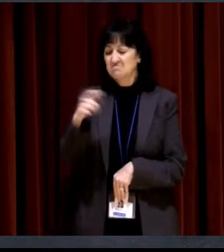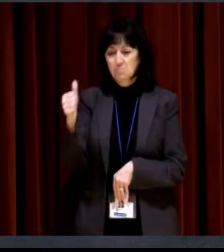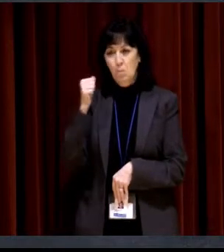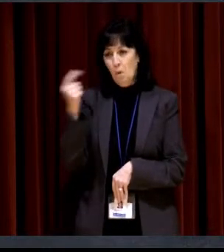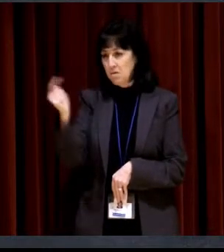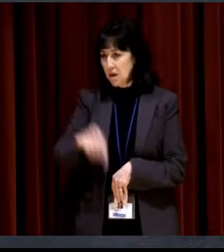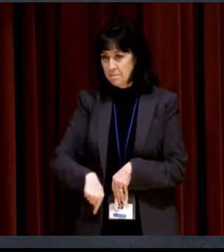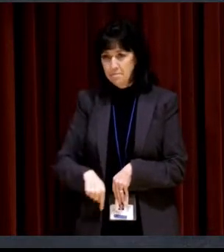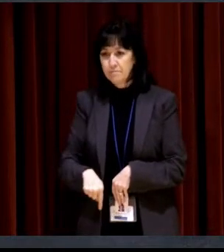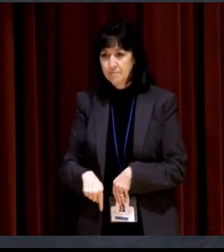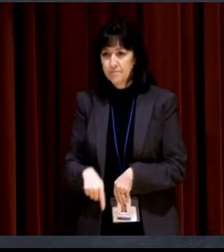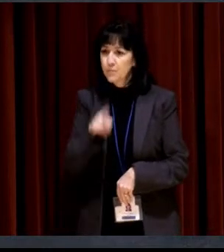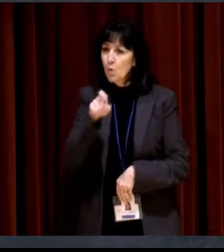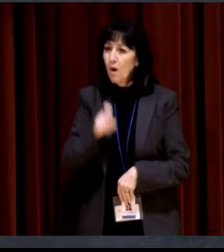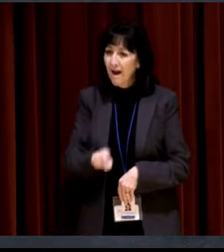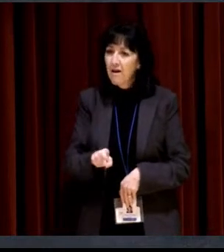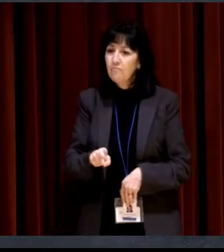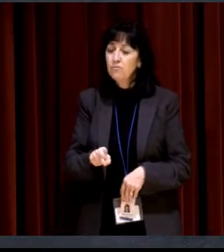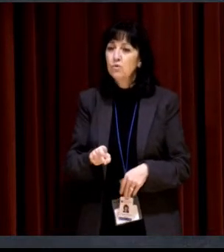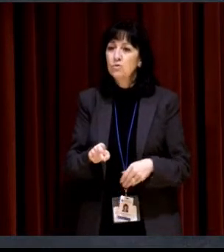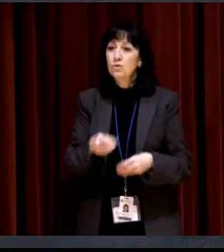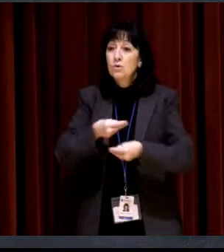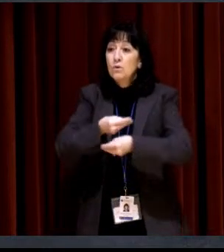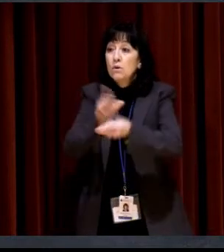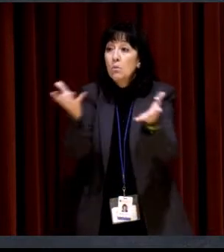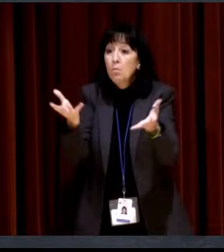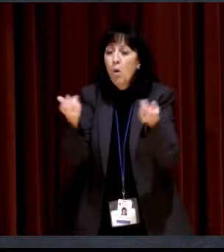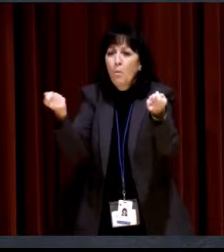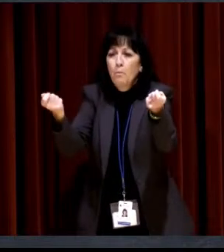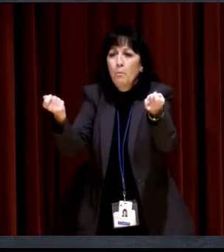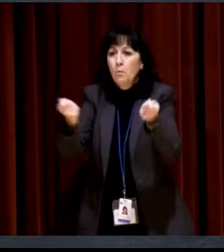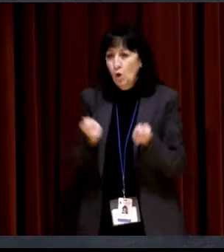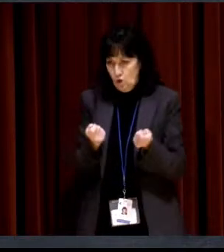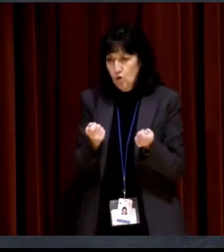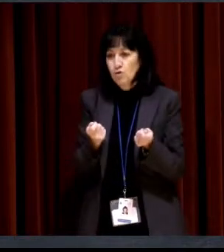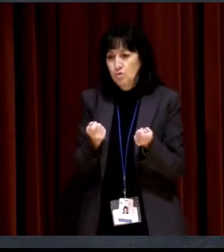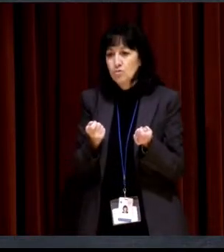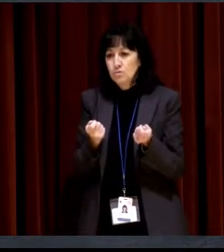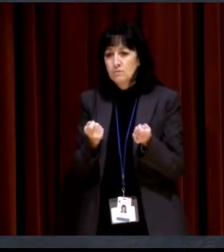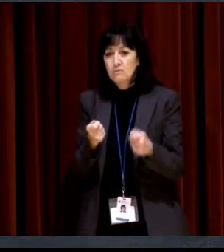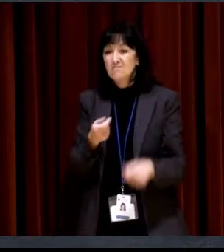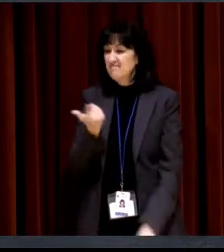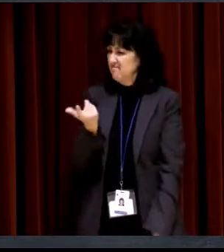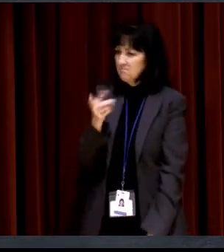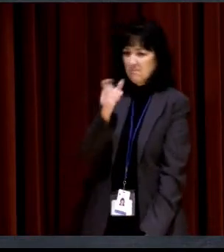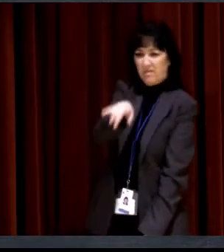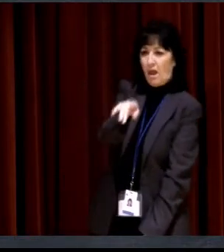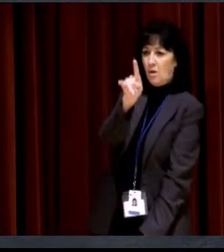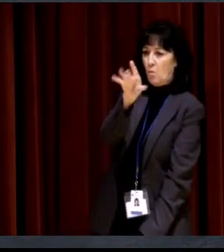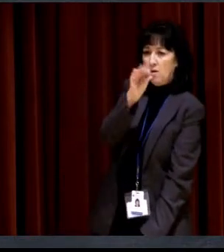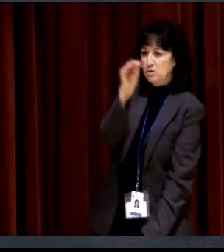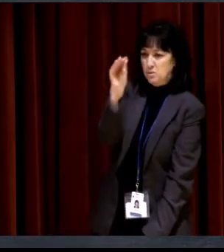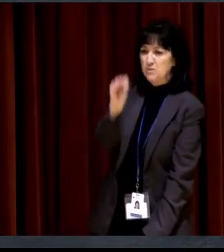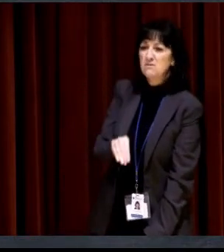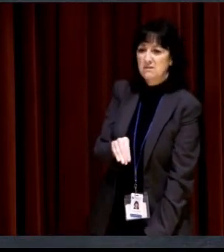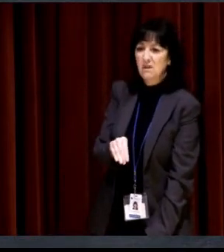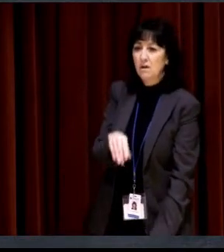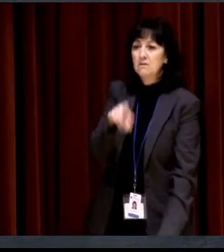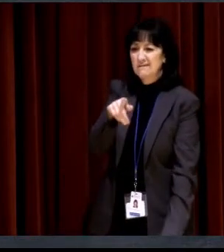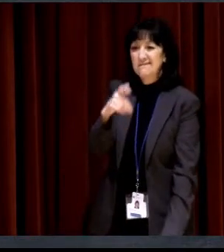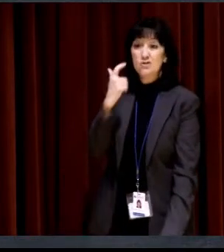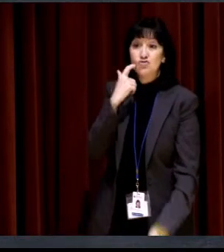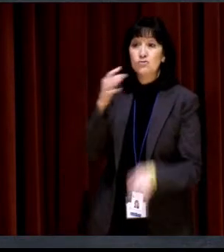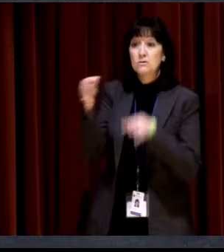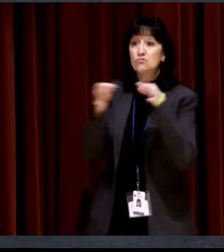but until we address 100%. poverty. And you've just described the problem really well and the